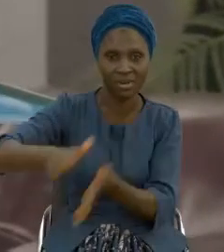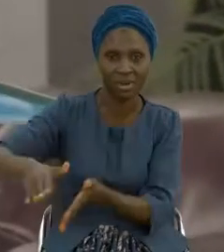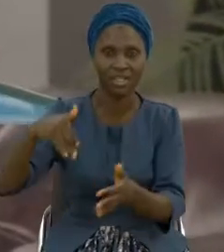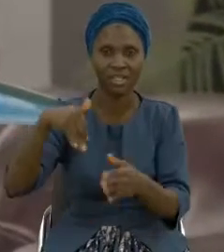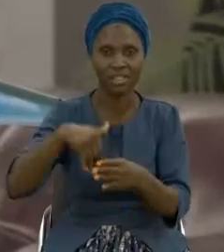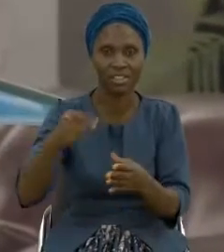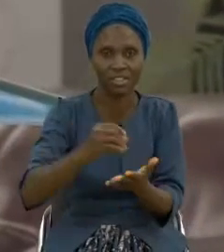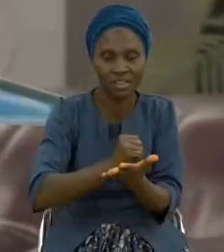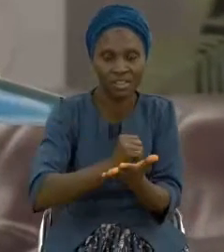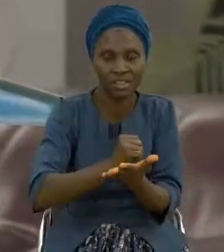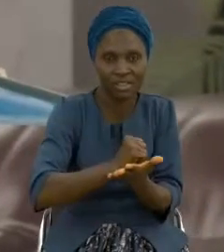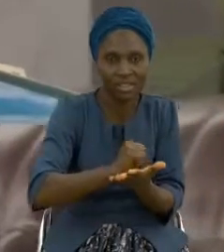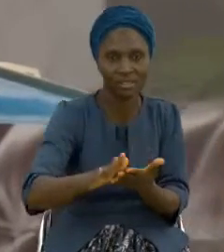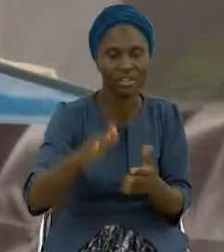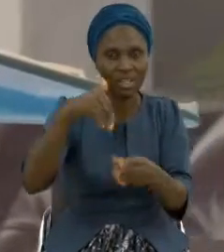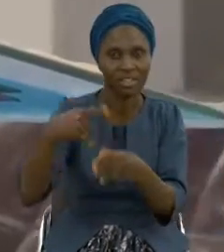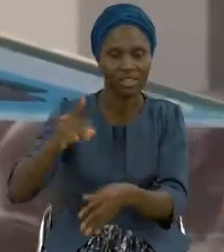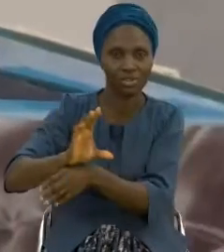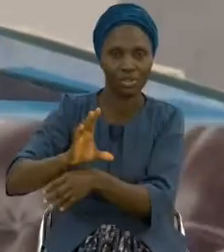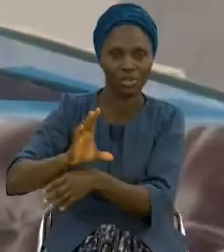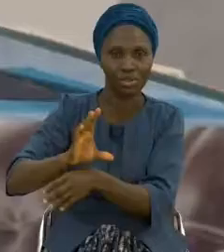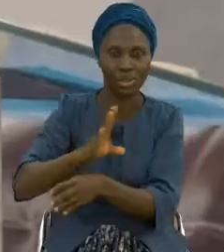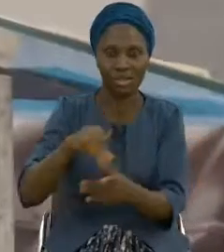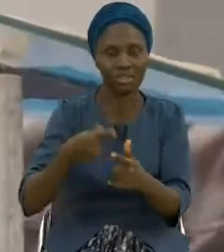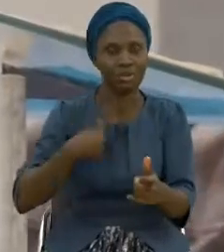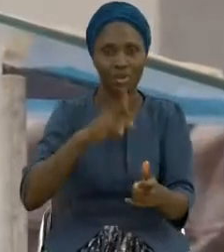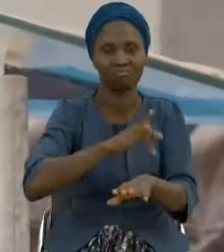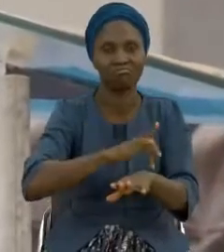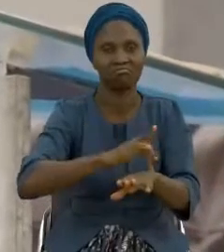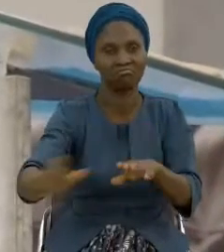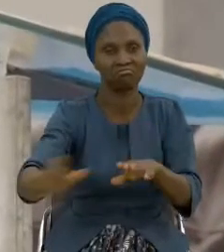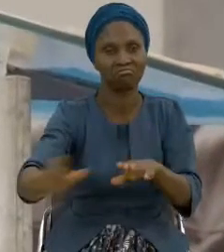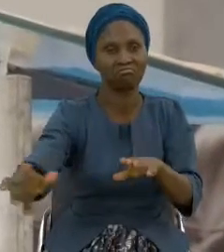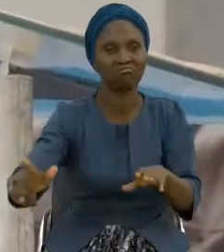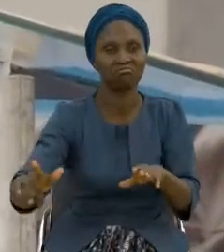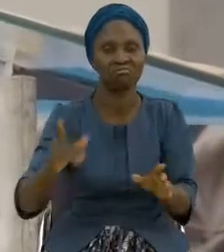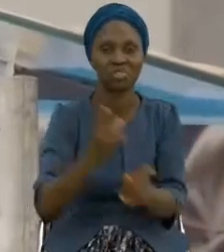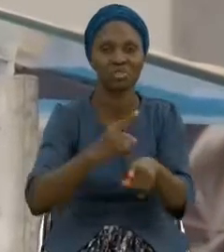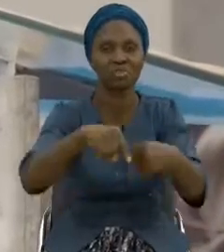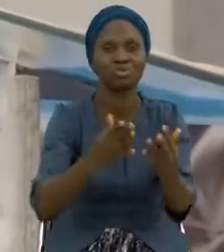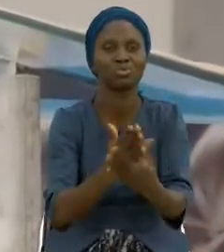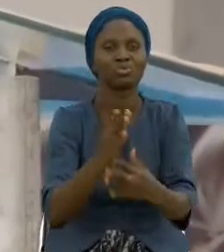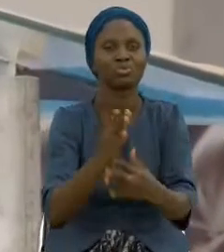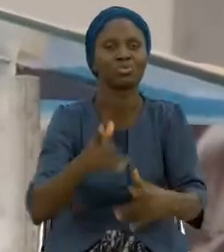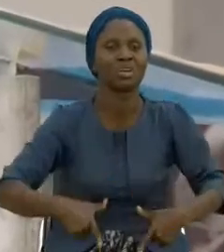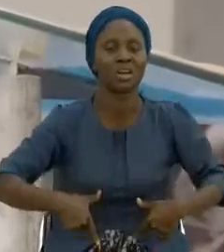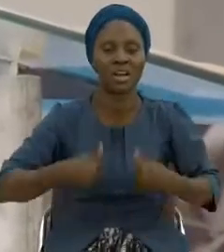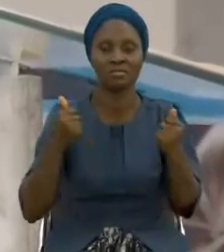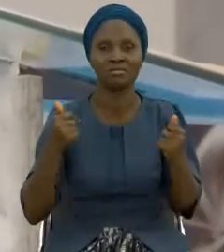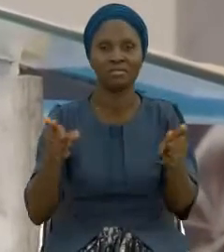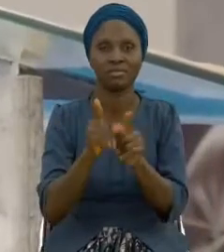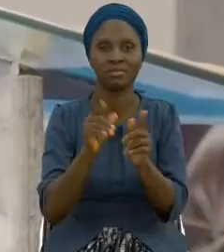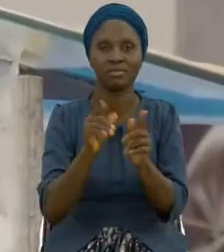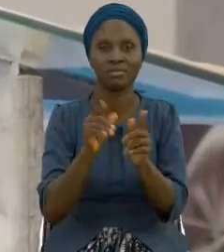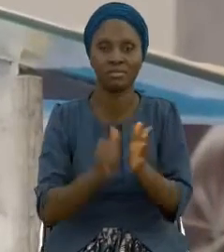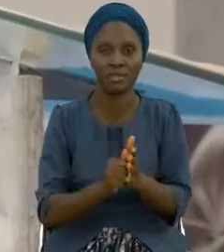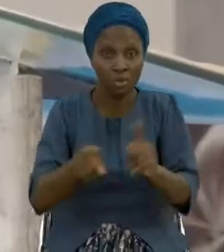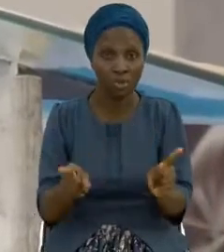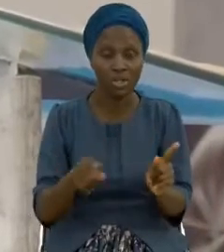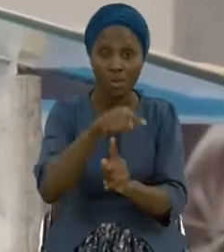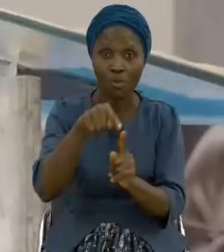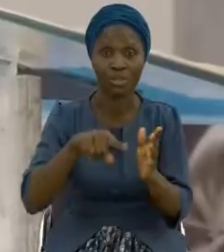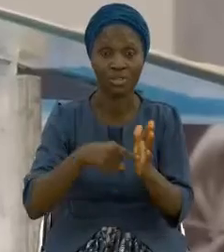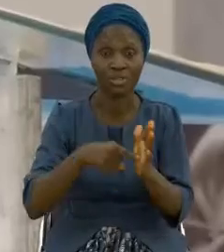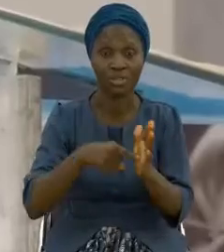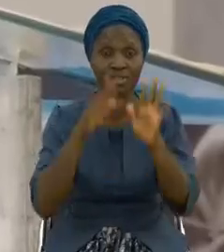just going through life. But when this miracle happens, it